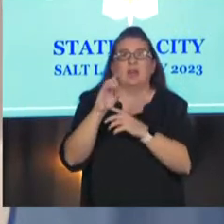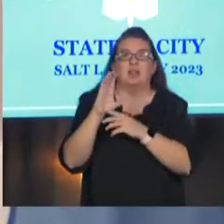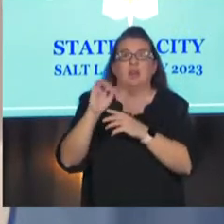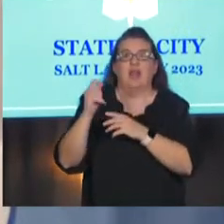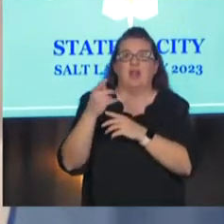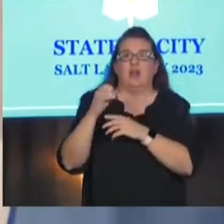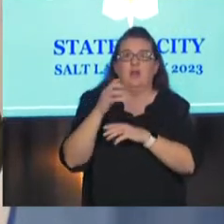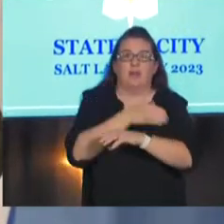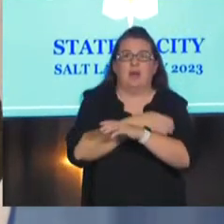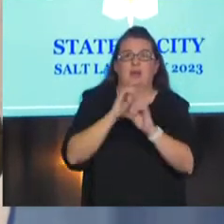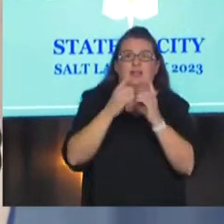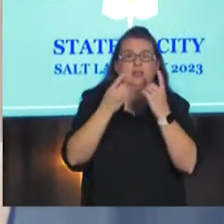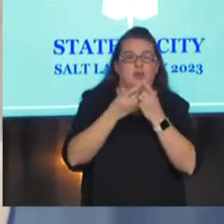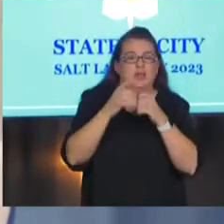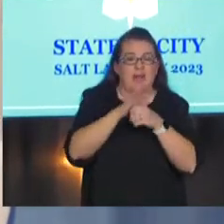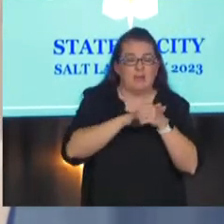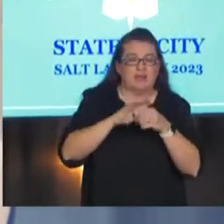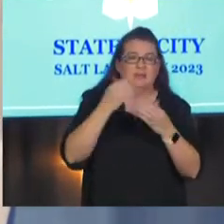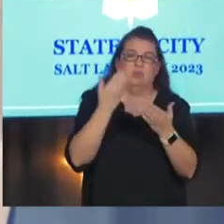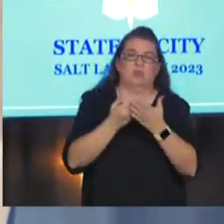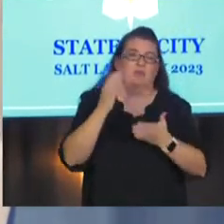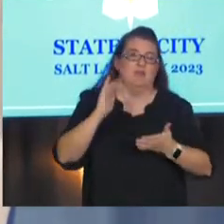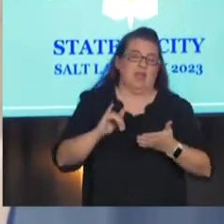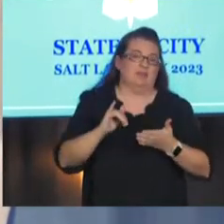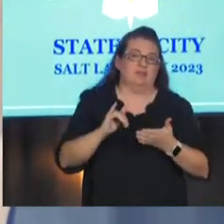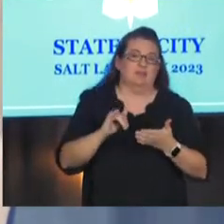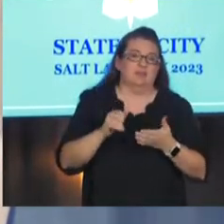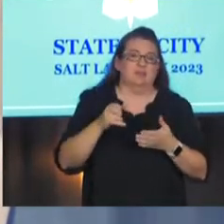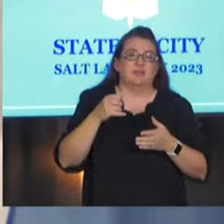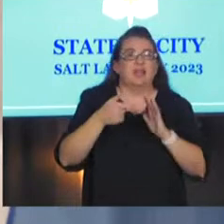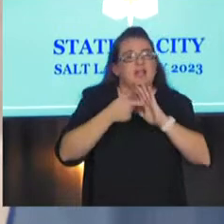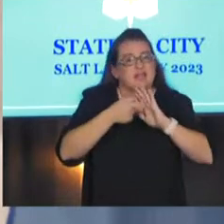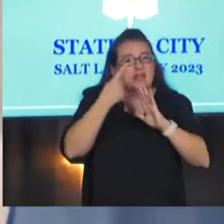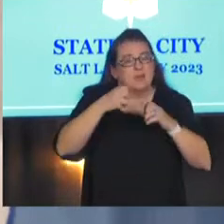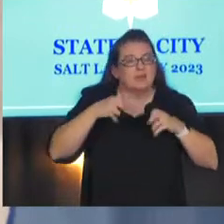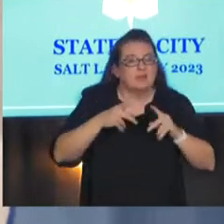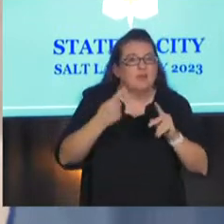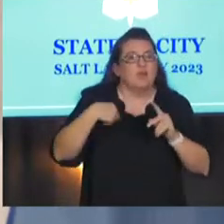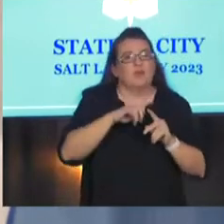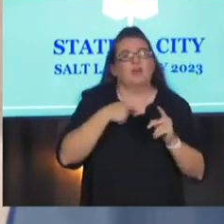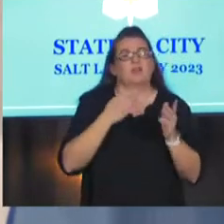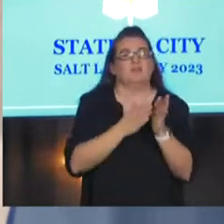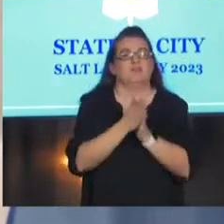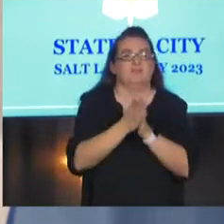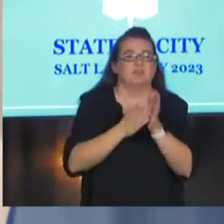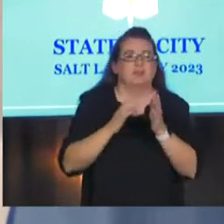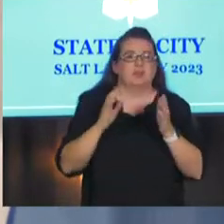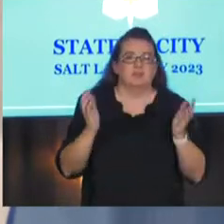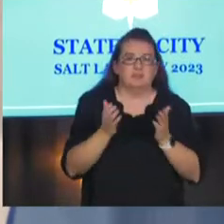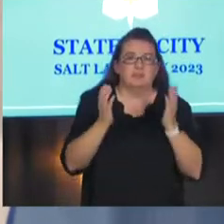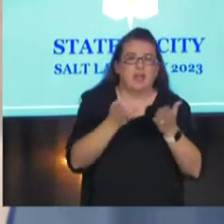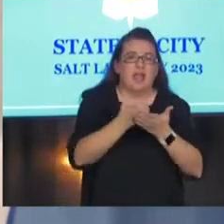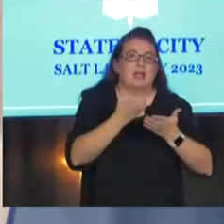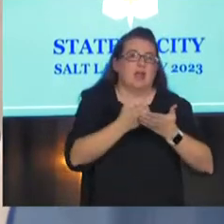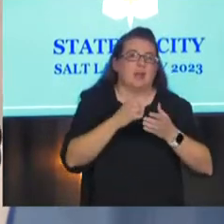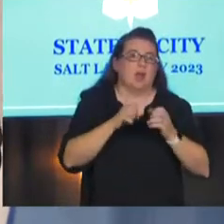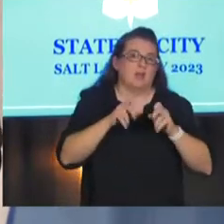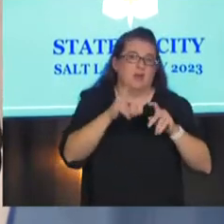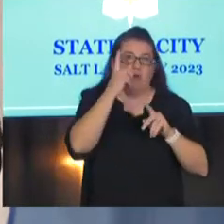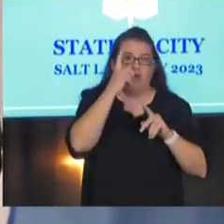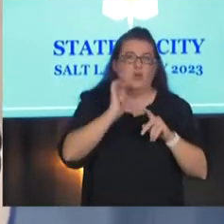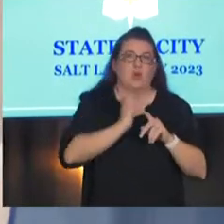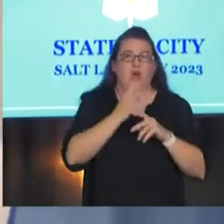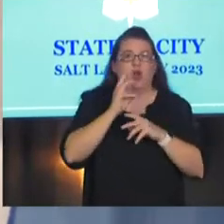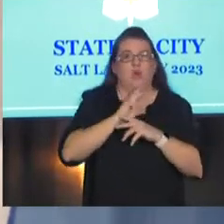it's another incredible example of an opportunity for us to drive new economic opportunities for our West Side.